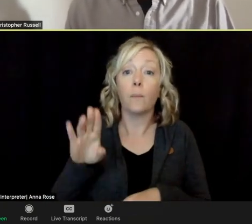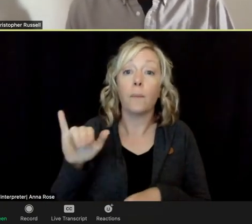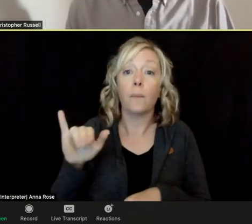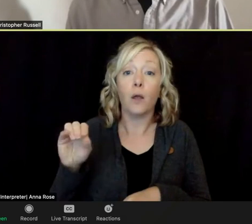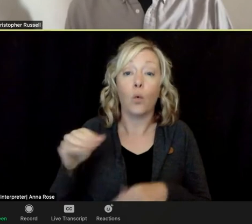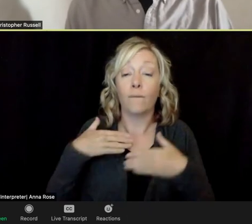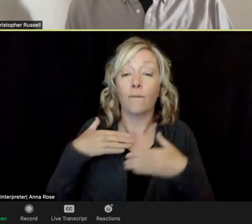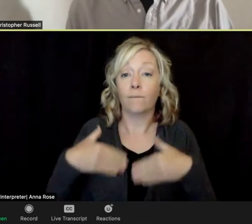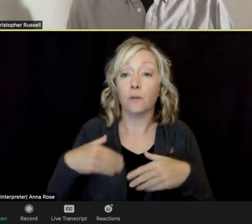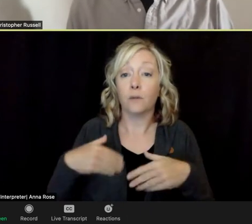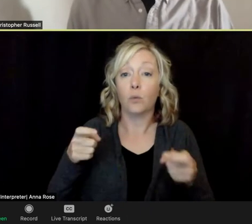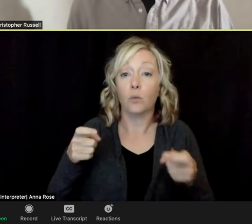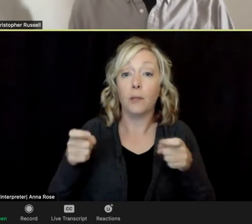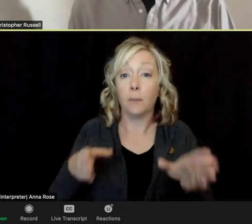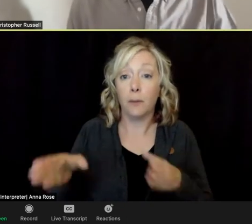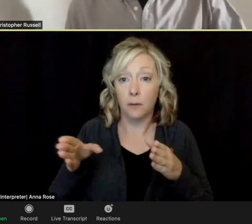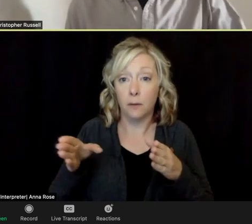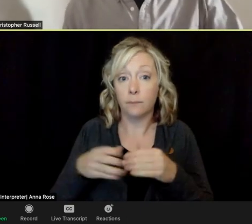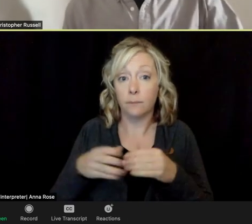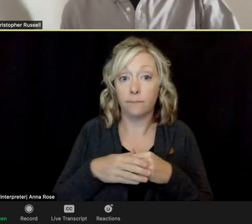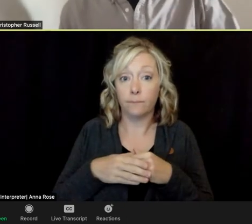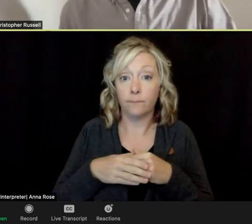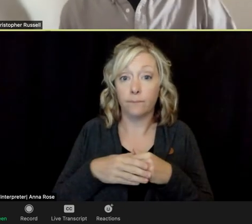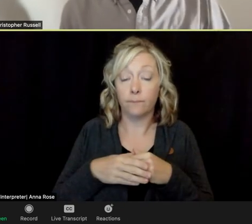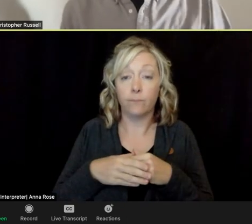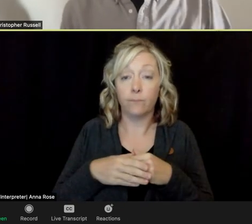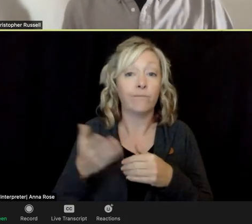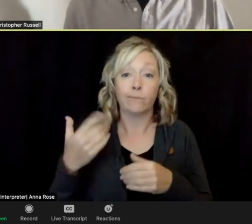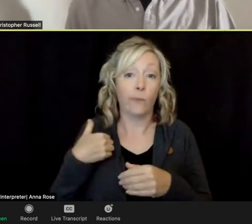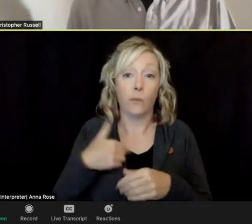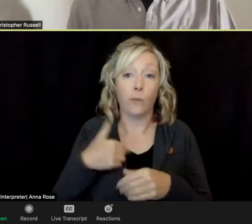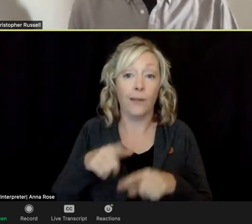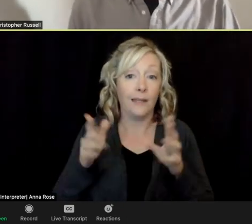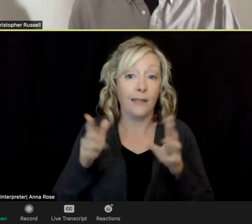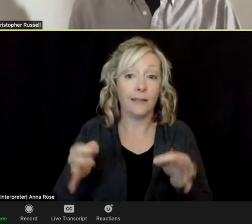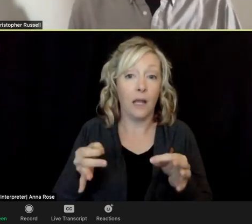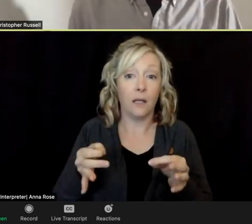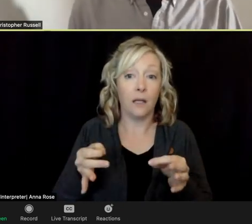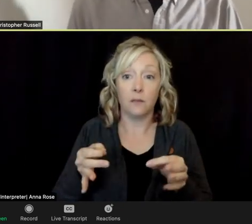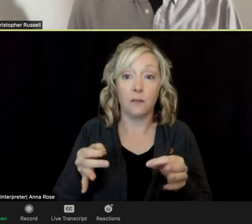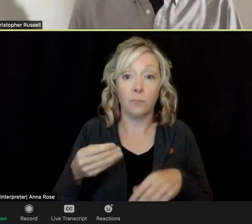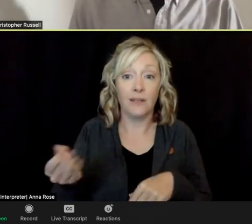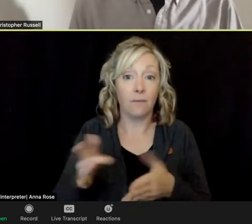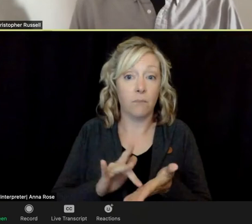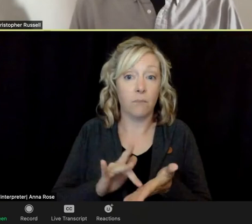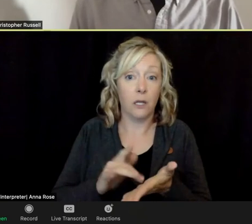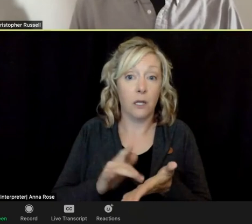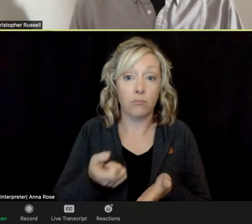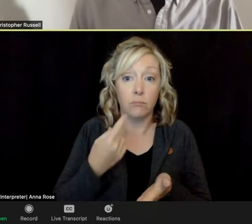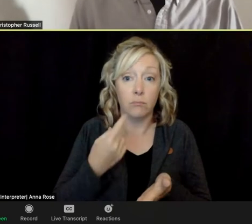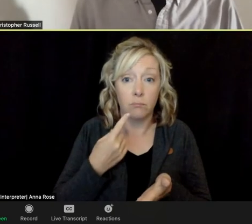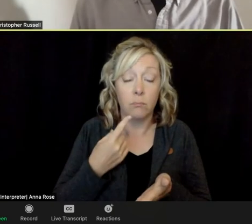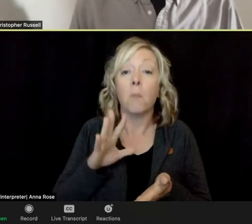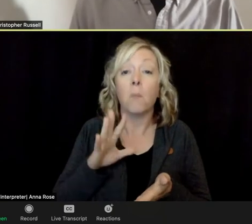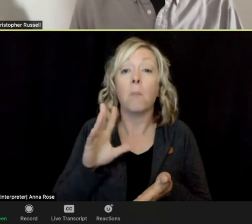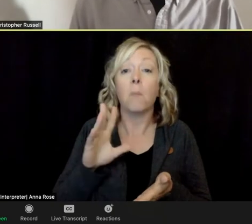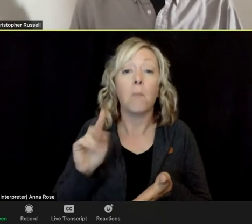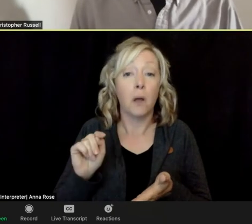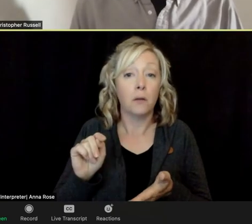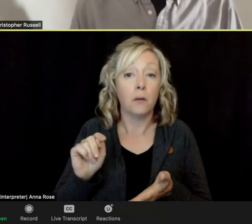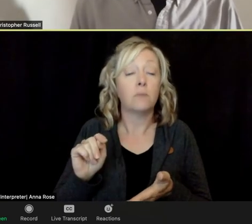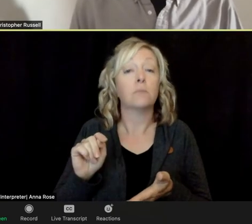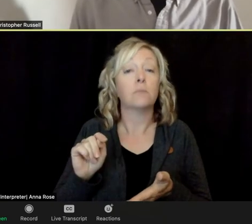impact does the child need to take this medication? But maybe we can address, obviously, with the family and